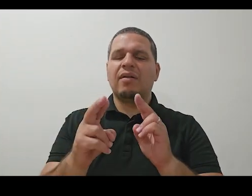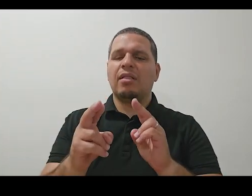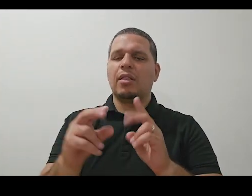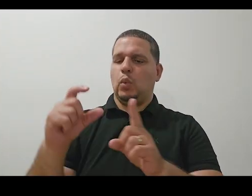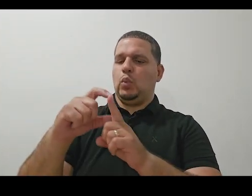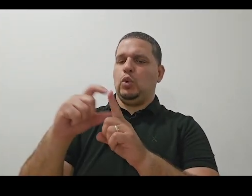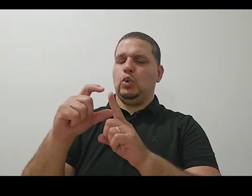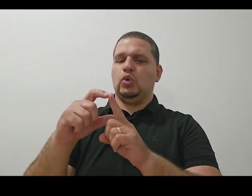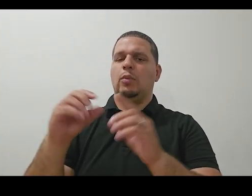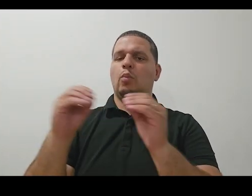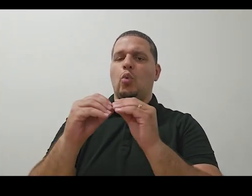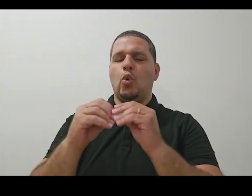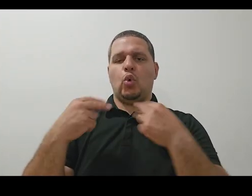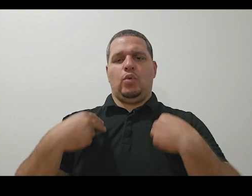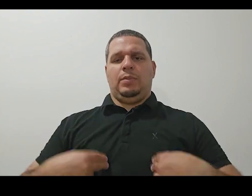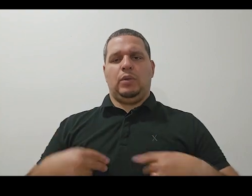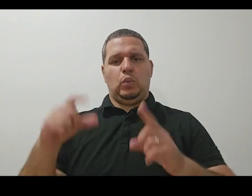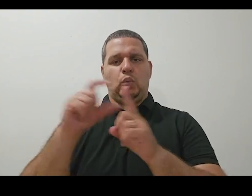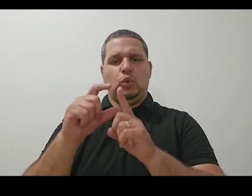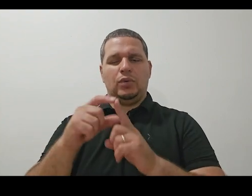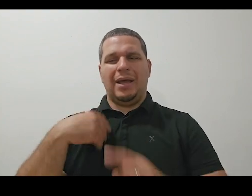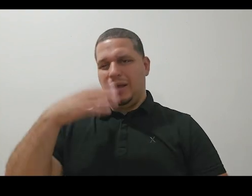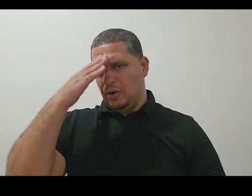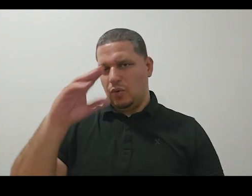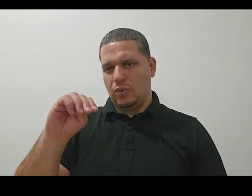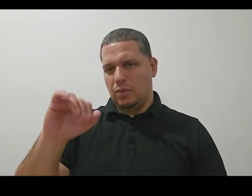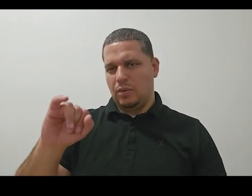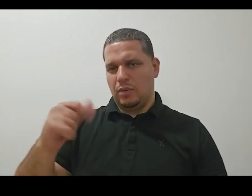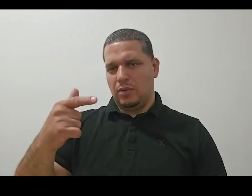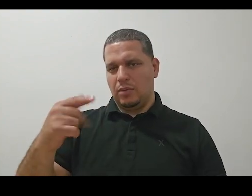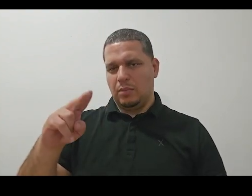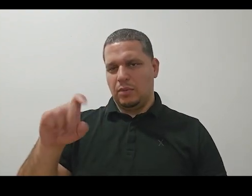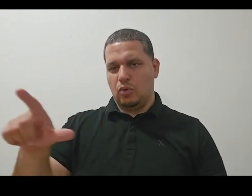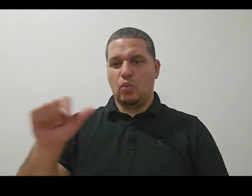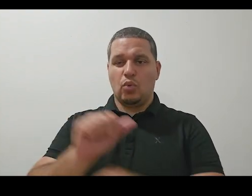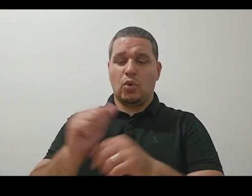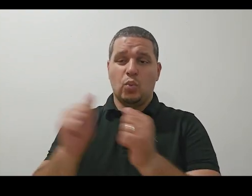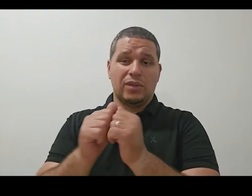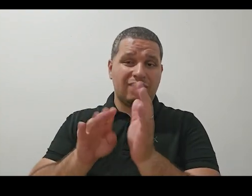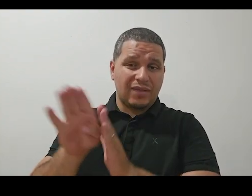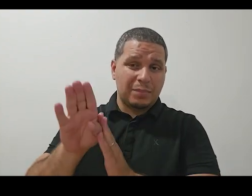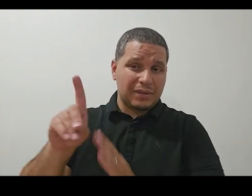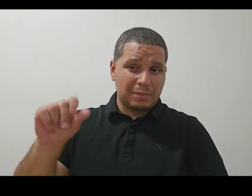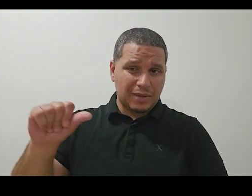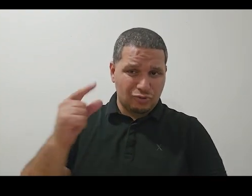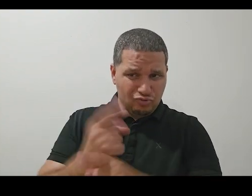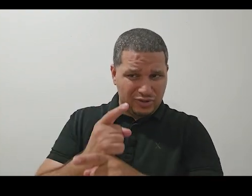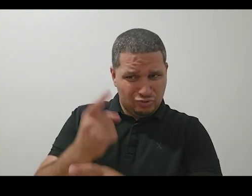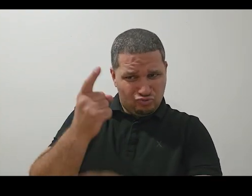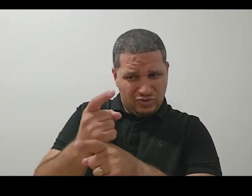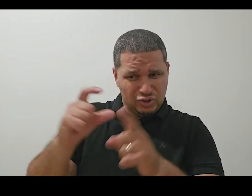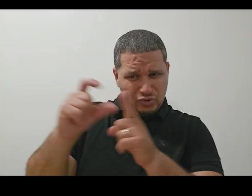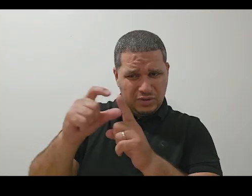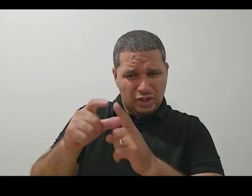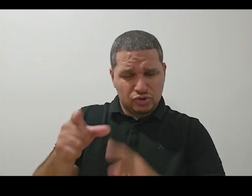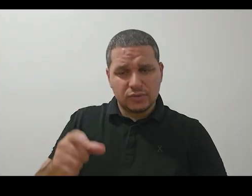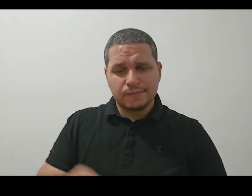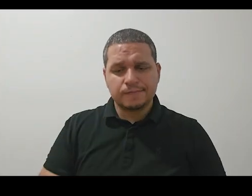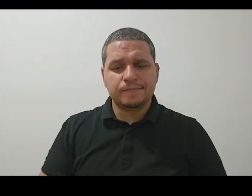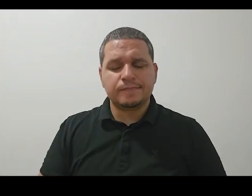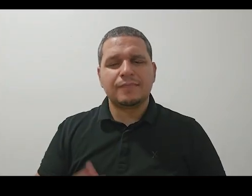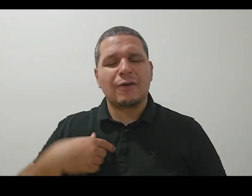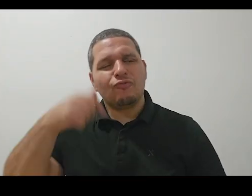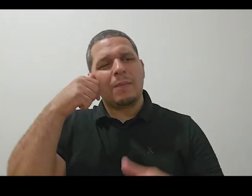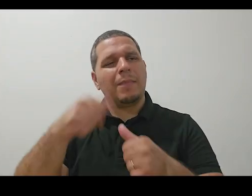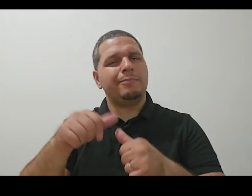more respectful terms to be more respectful and humanizing. I know, Miguel, you work with people with development disabilities. Is that the correct